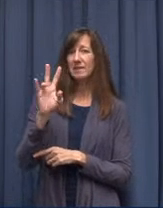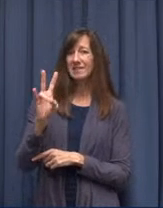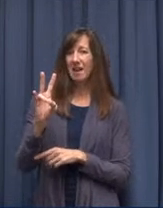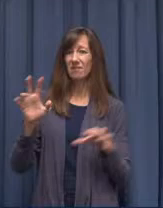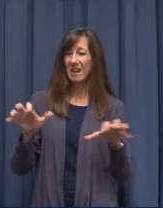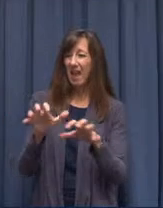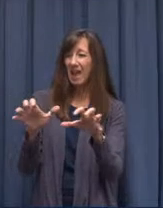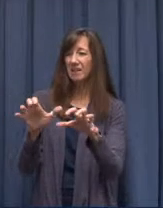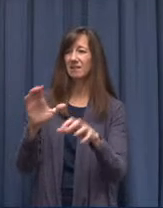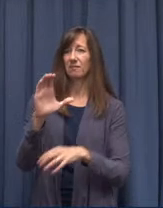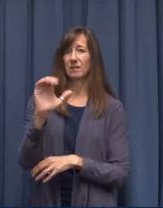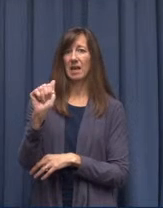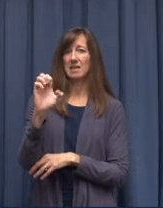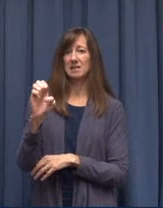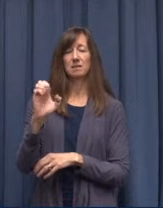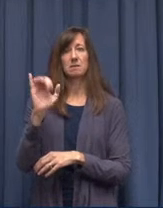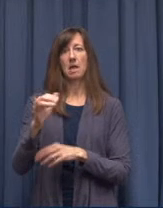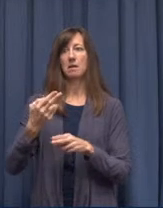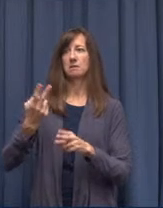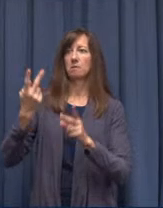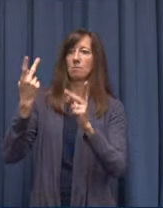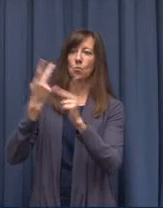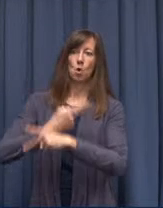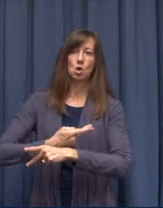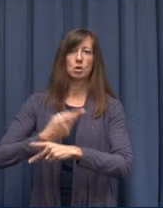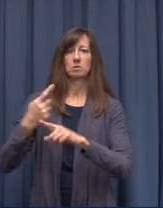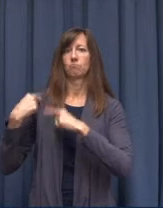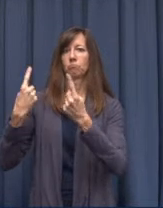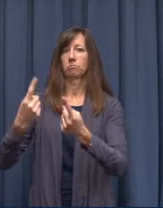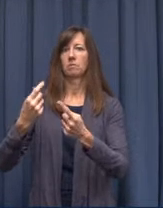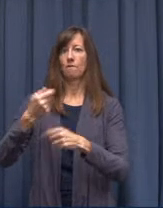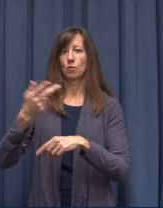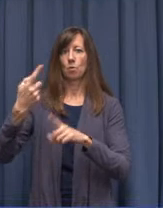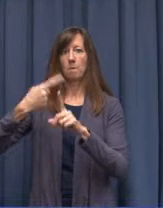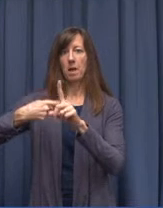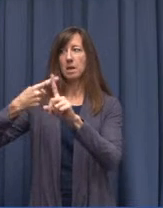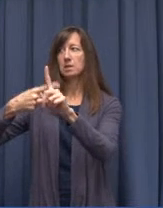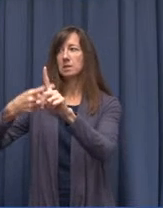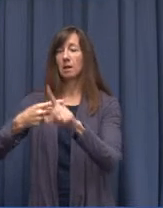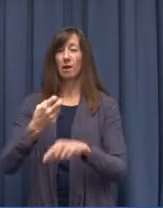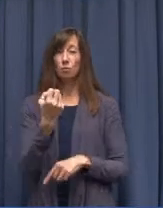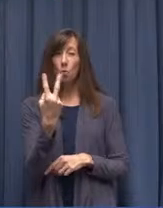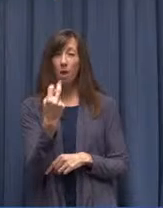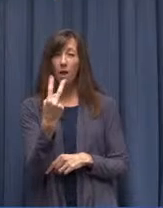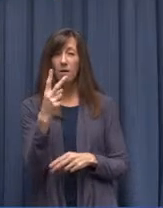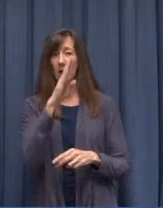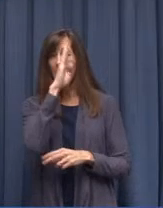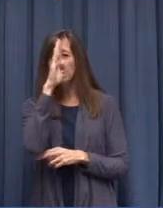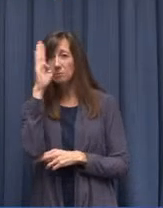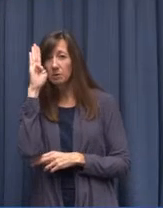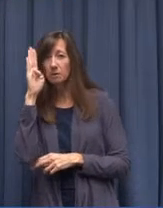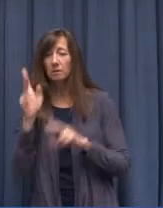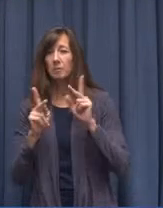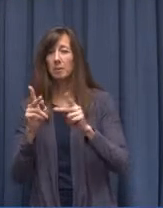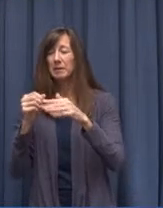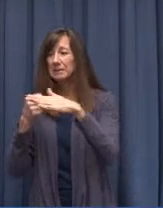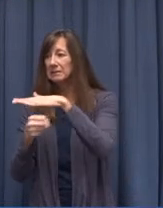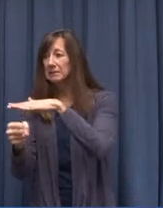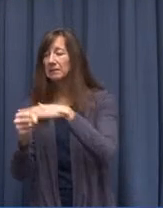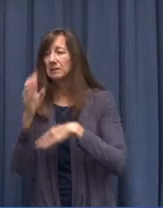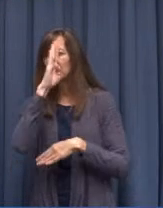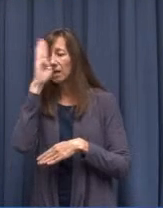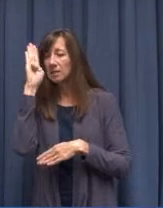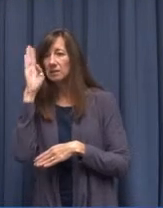in many, many months. That is a wake-up call. 12 hospitalizations, the highest we've been since mid-May, very